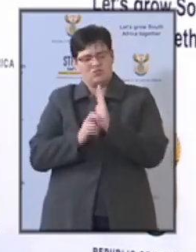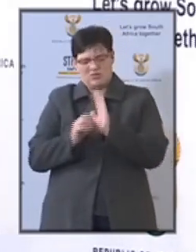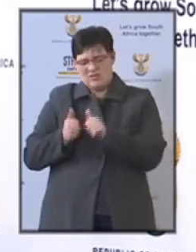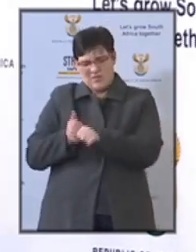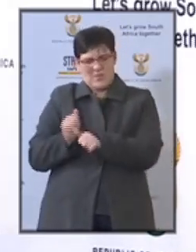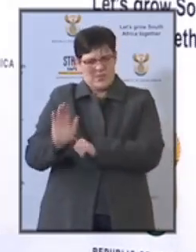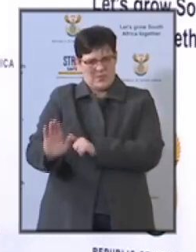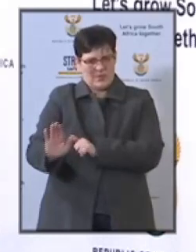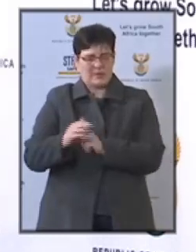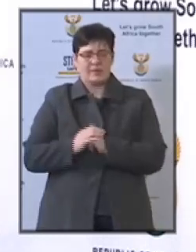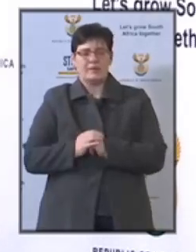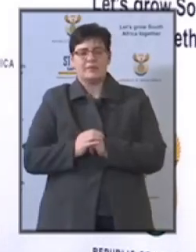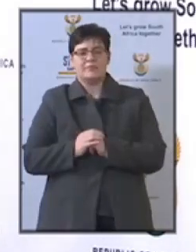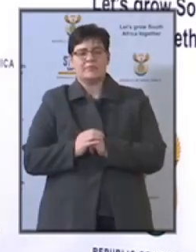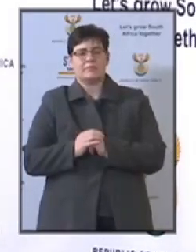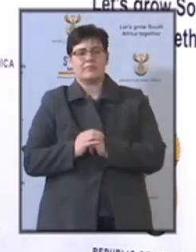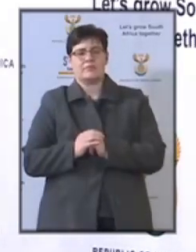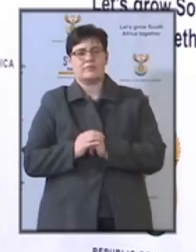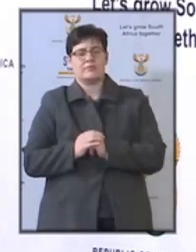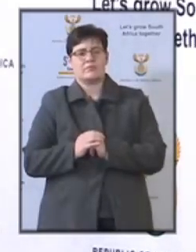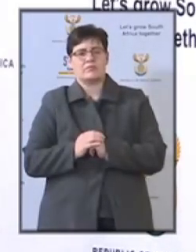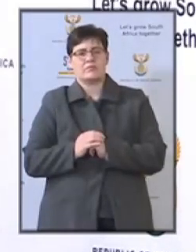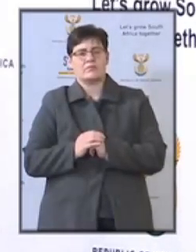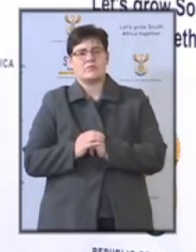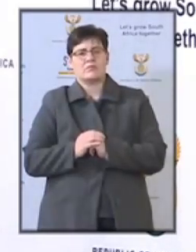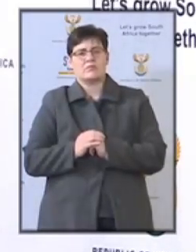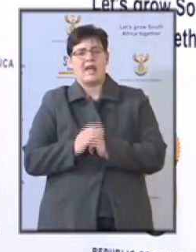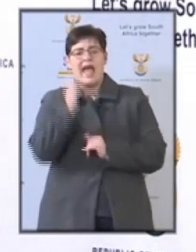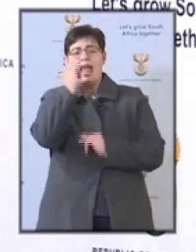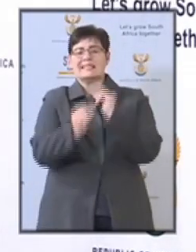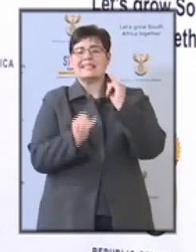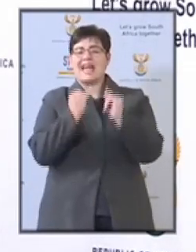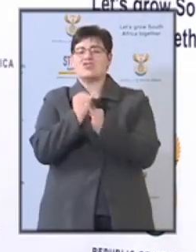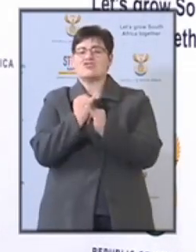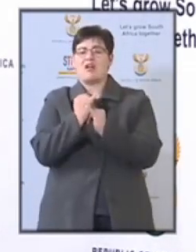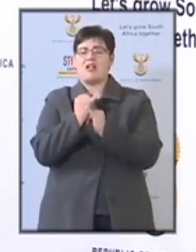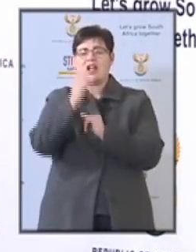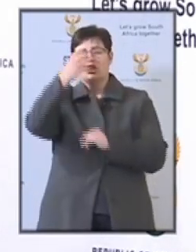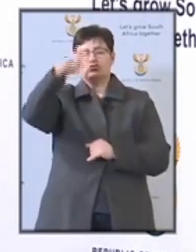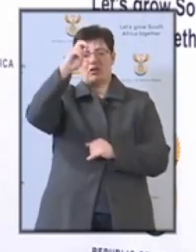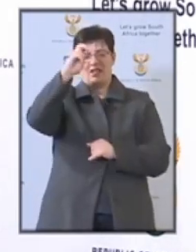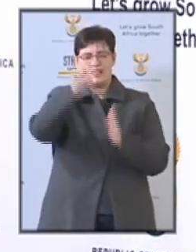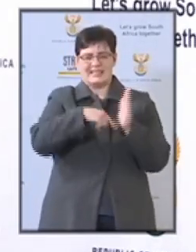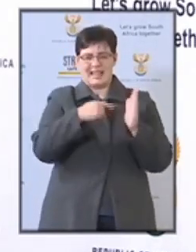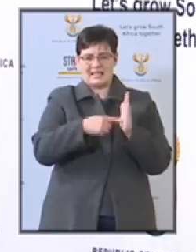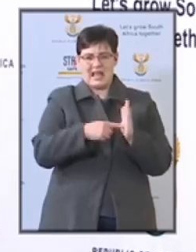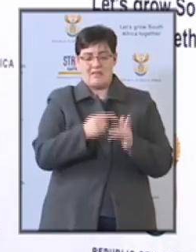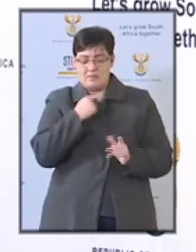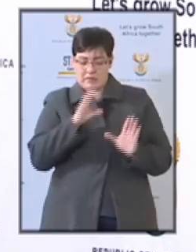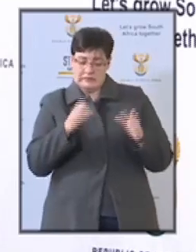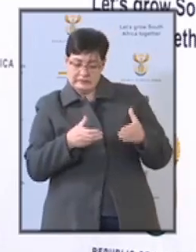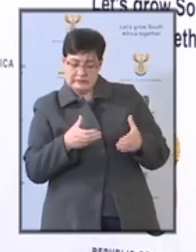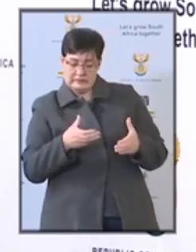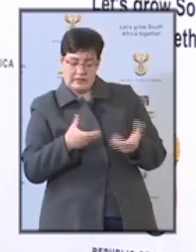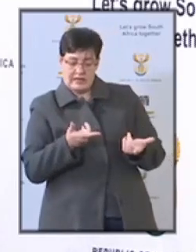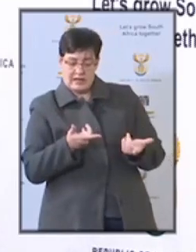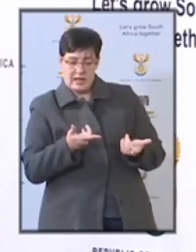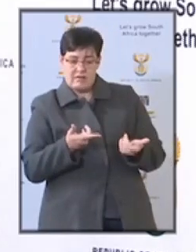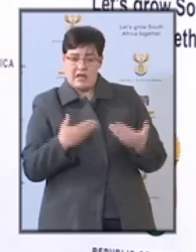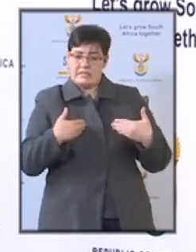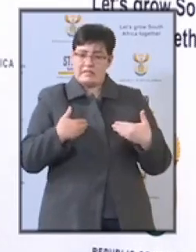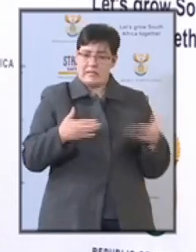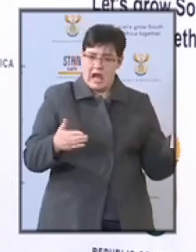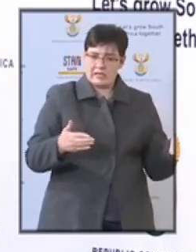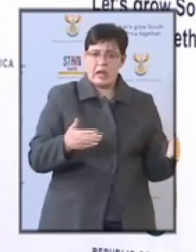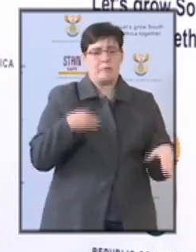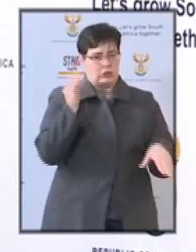this. The question on the date of international travel, I always say when I talk to my sector that at the beginning I